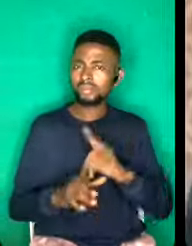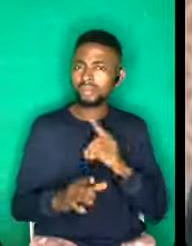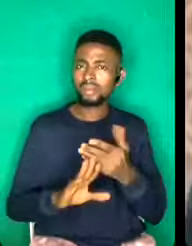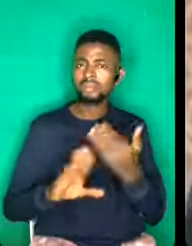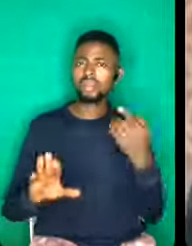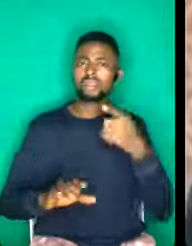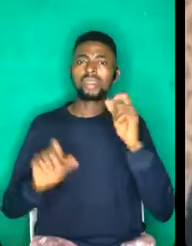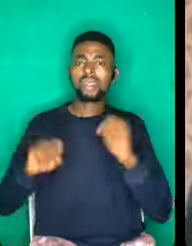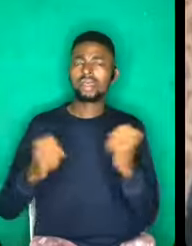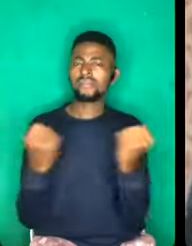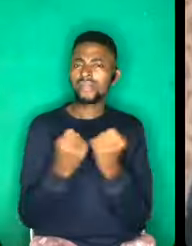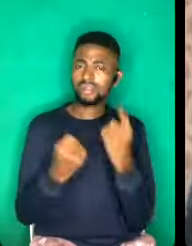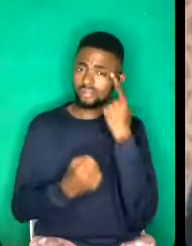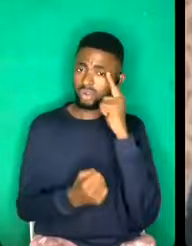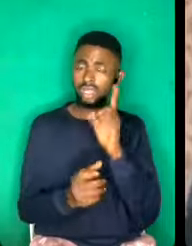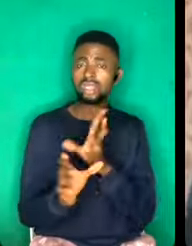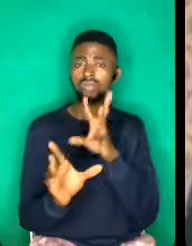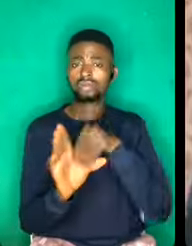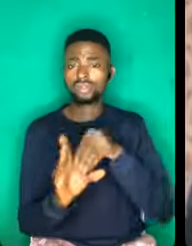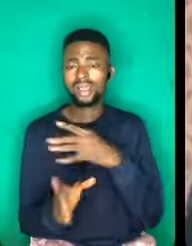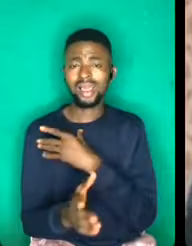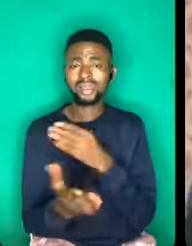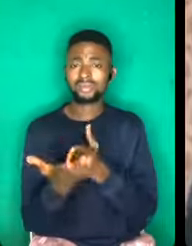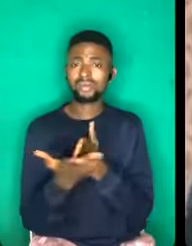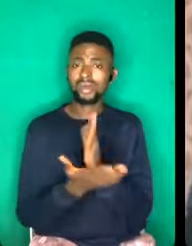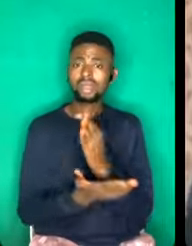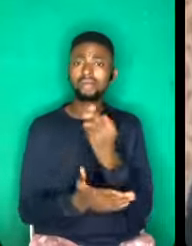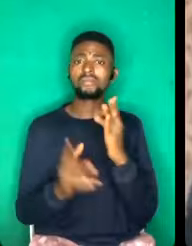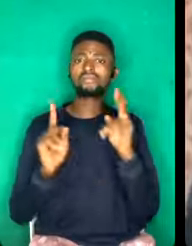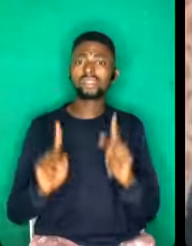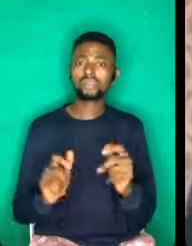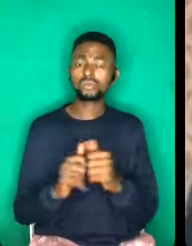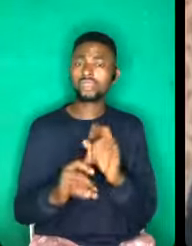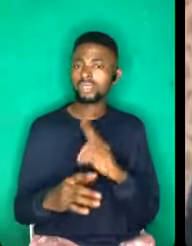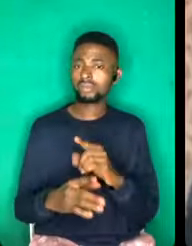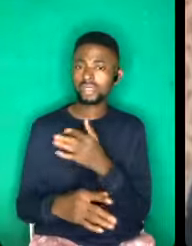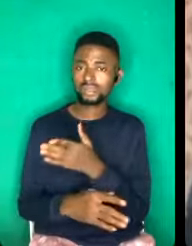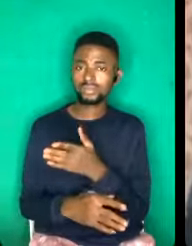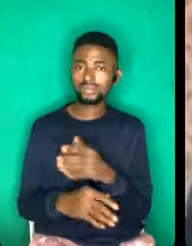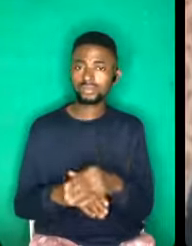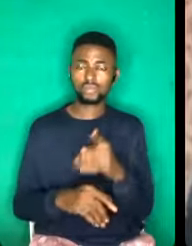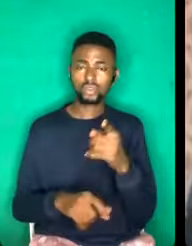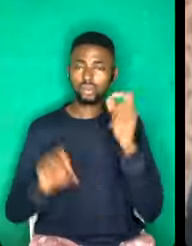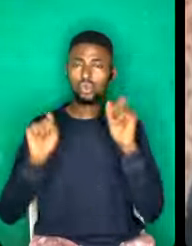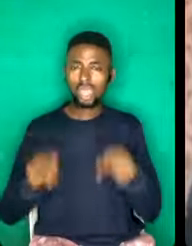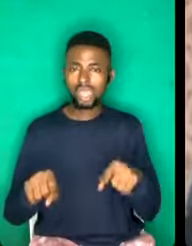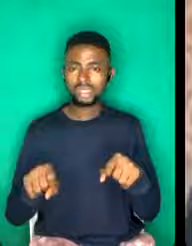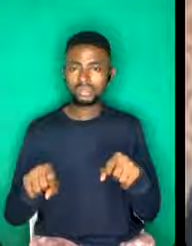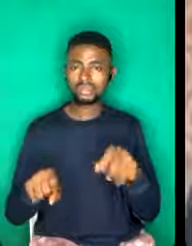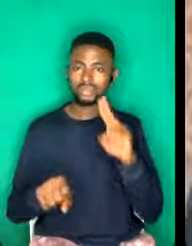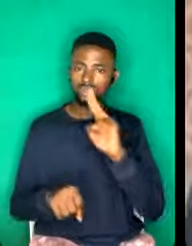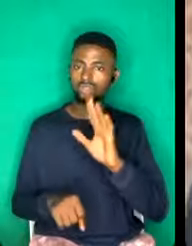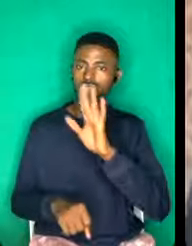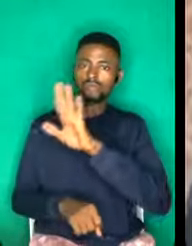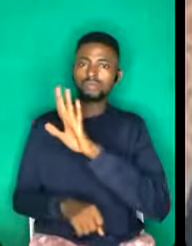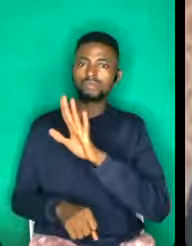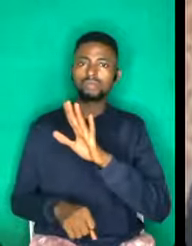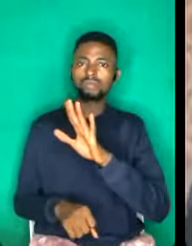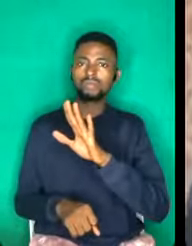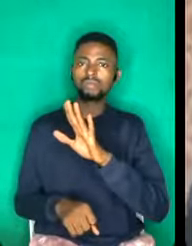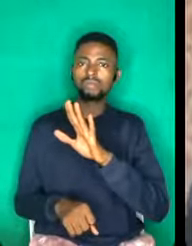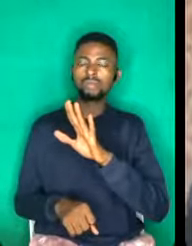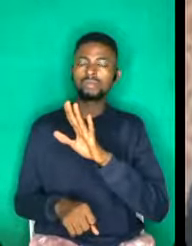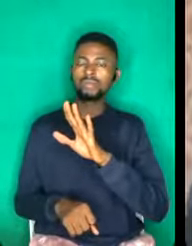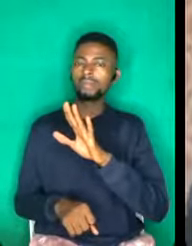the inclusion and rights of persons with disabilities. You can use your current situation because you don't know what